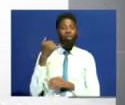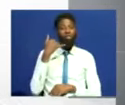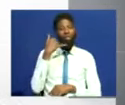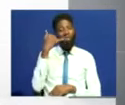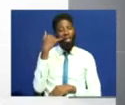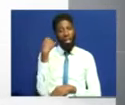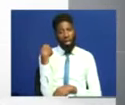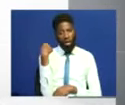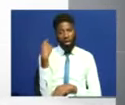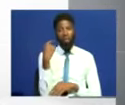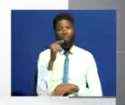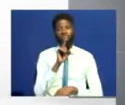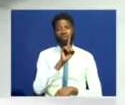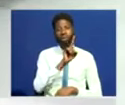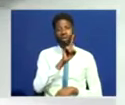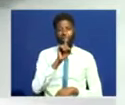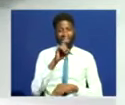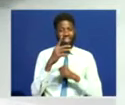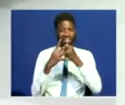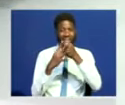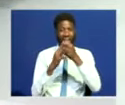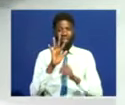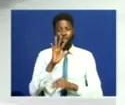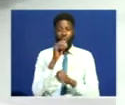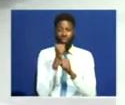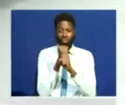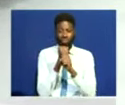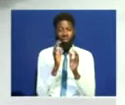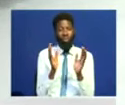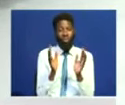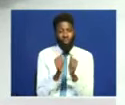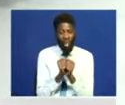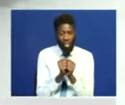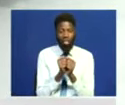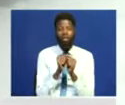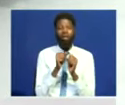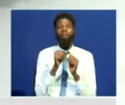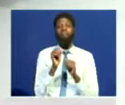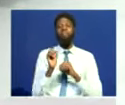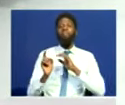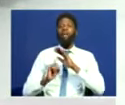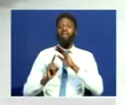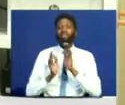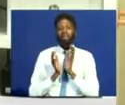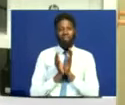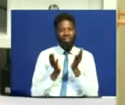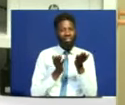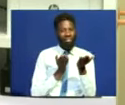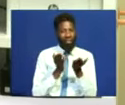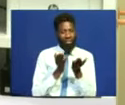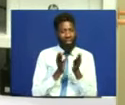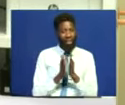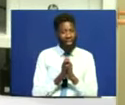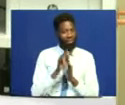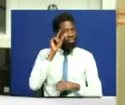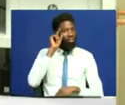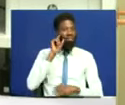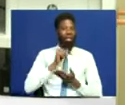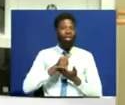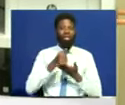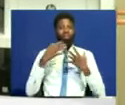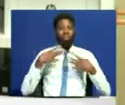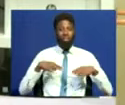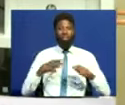1195 works in partnership with the Ministry of Public Service and Gender to help victims get fast assistance